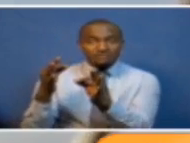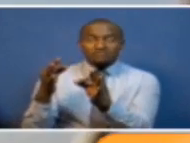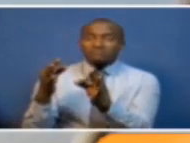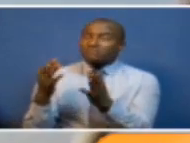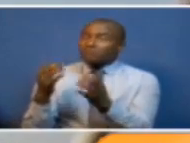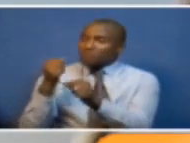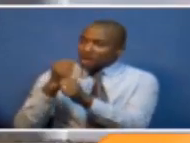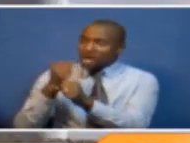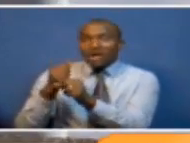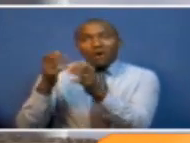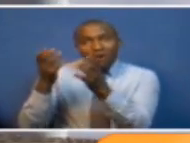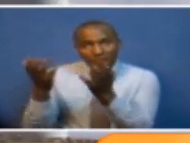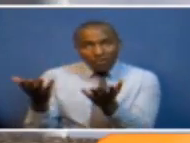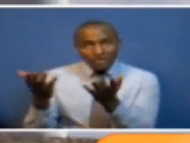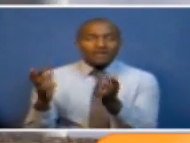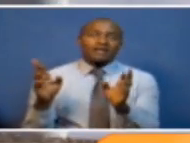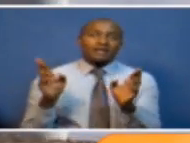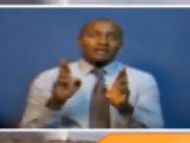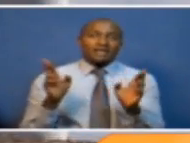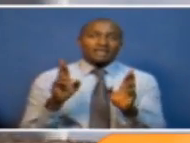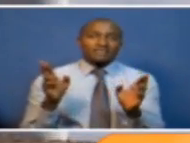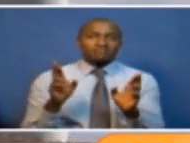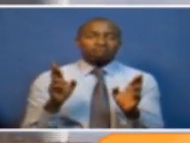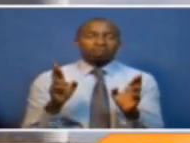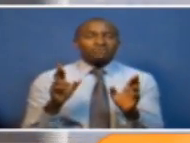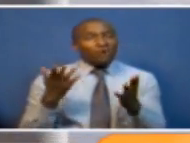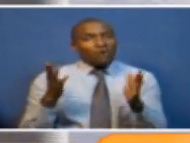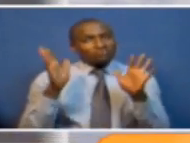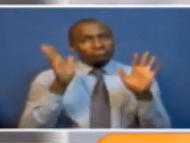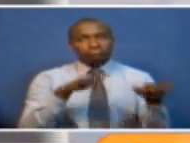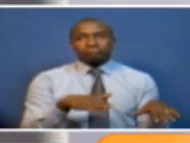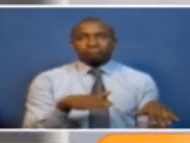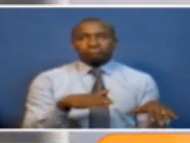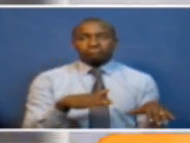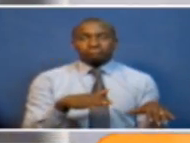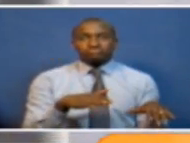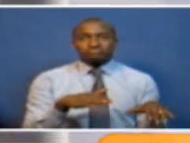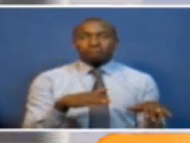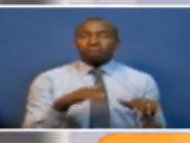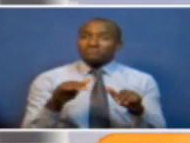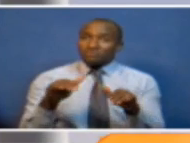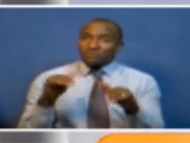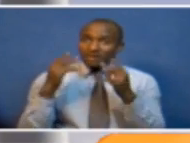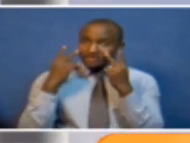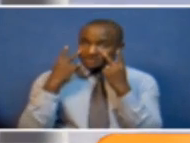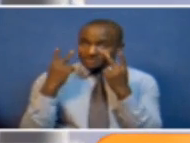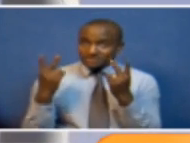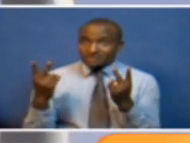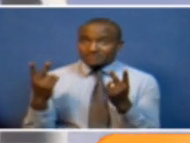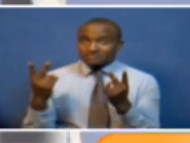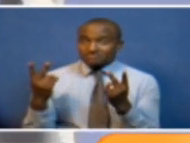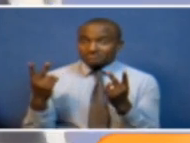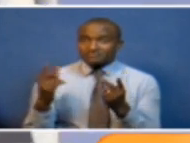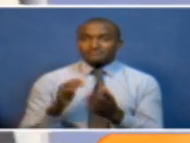it, or whether the connection will happen in the next few months, is anybody's